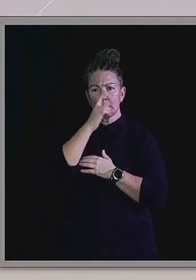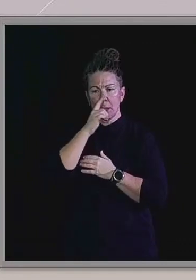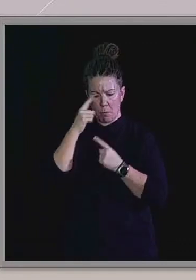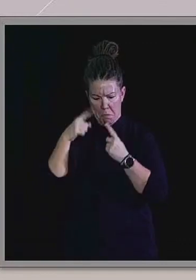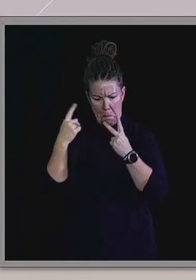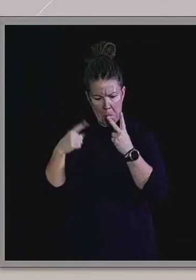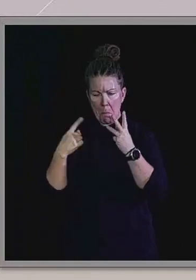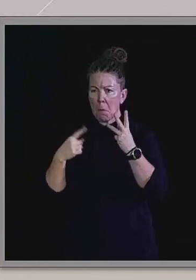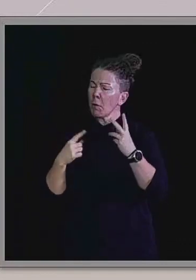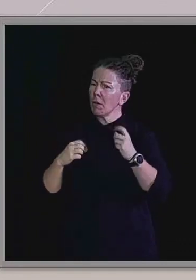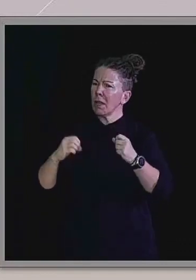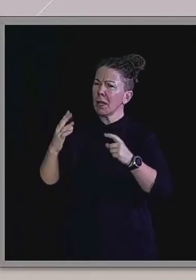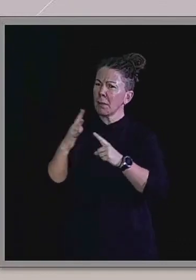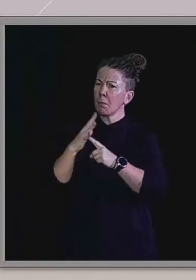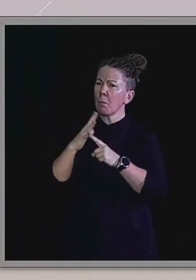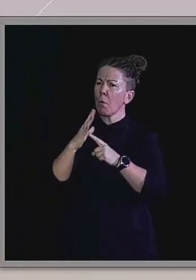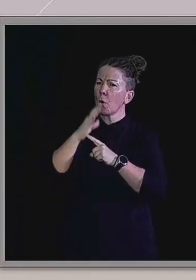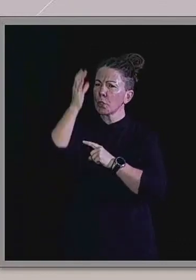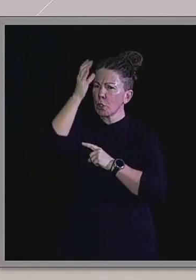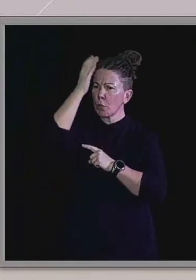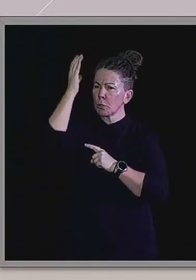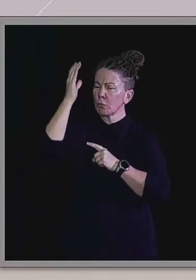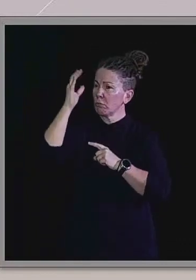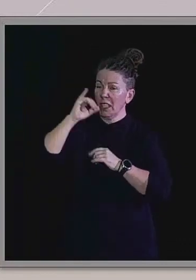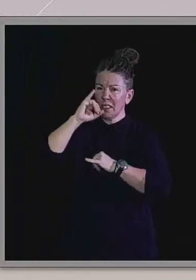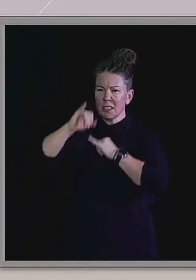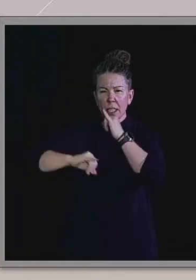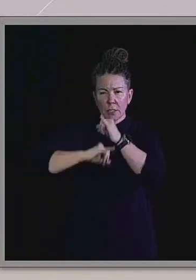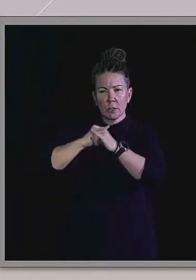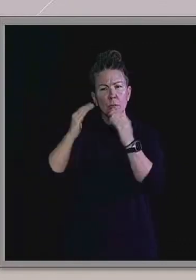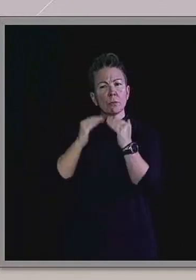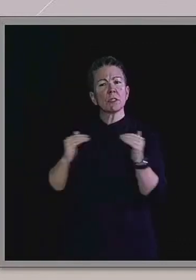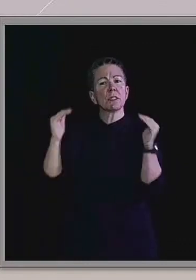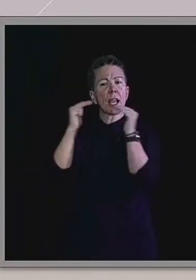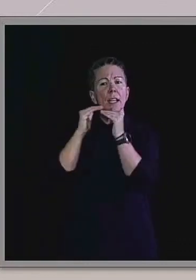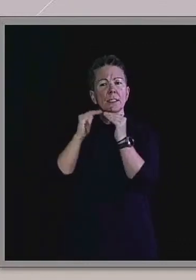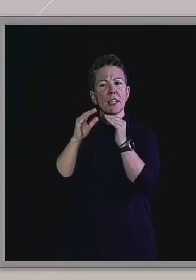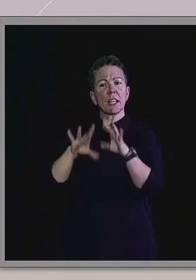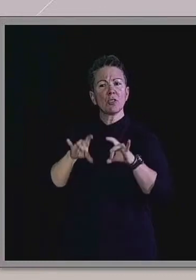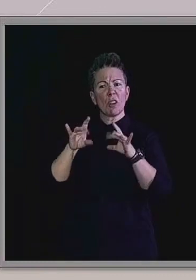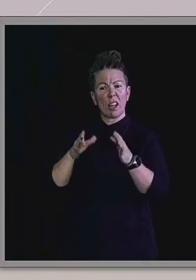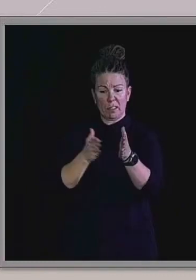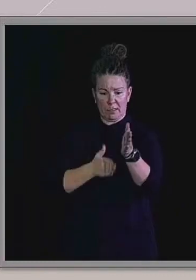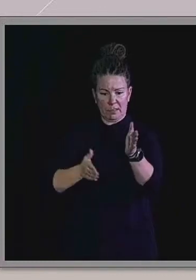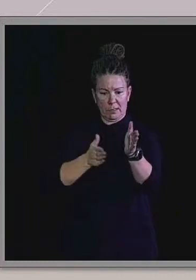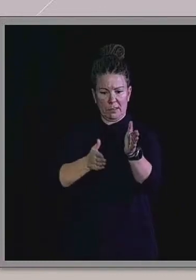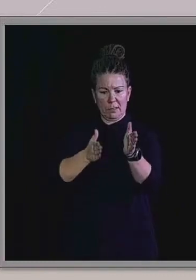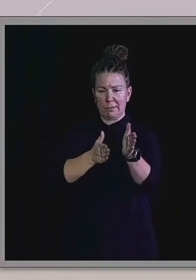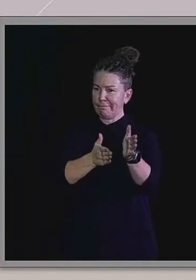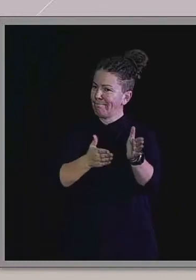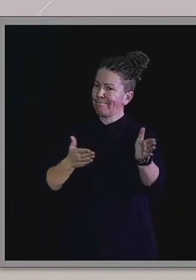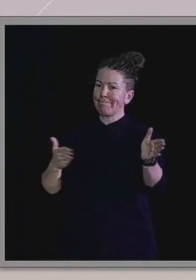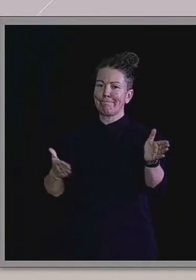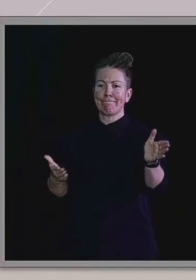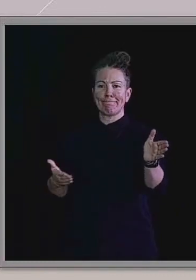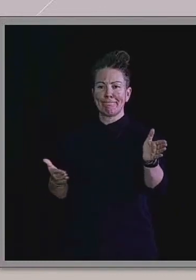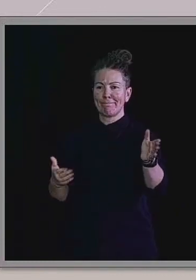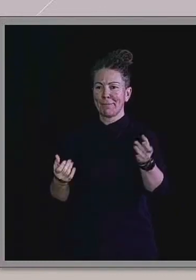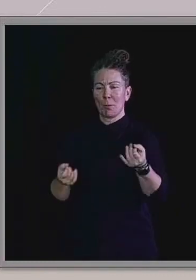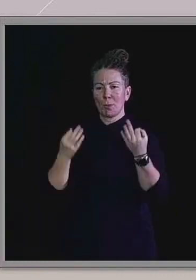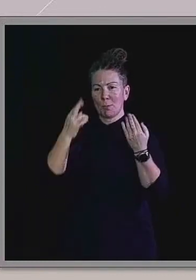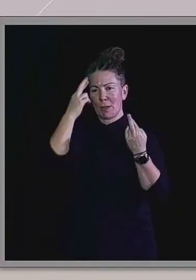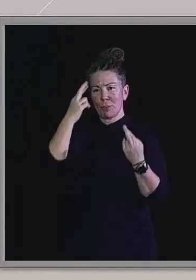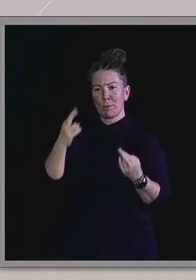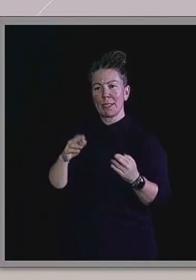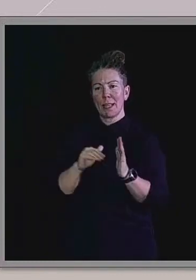really important international standards that Australia really wasn't adhering to and wasn't being respected in this